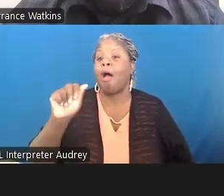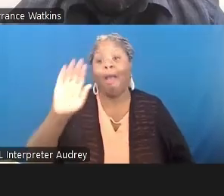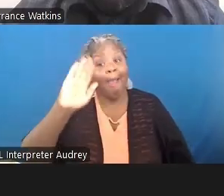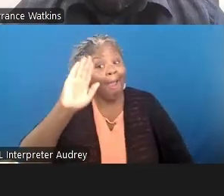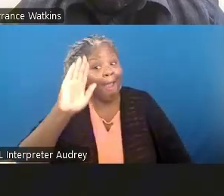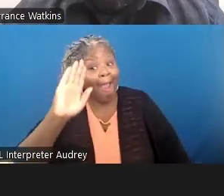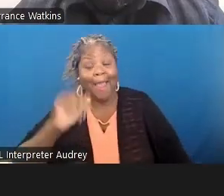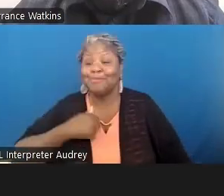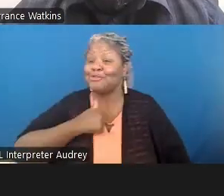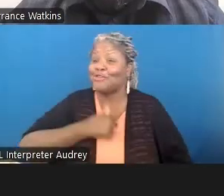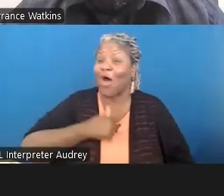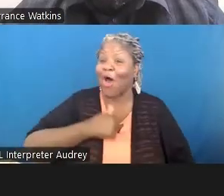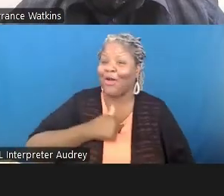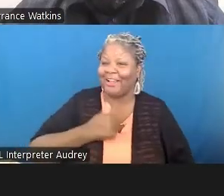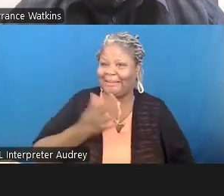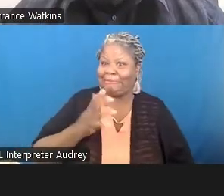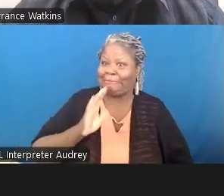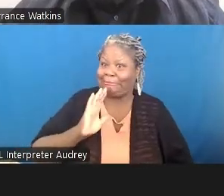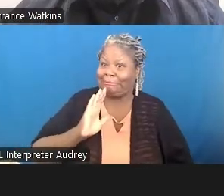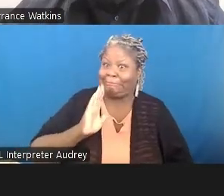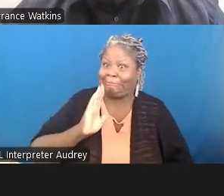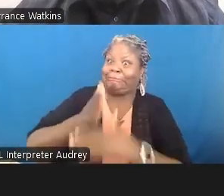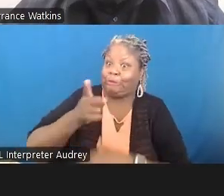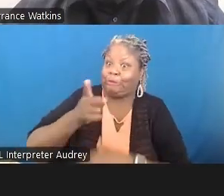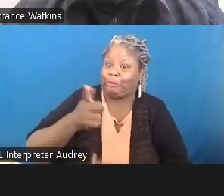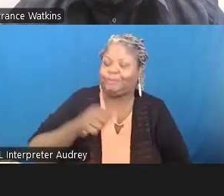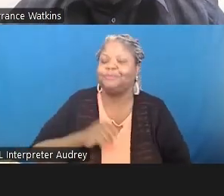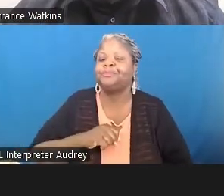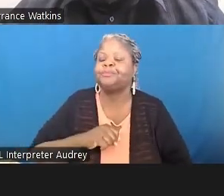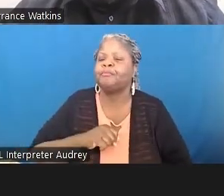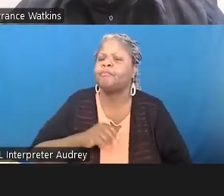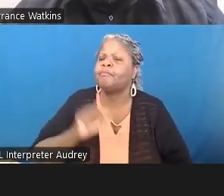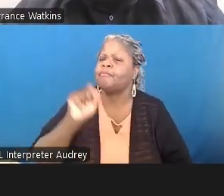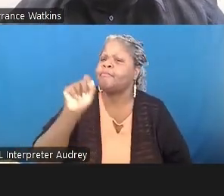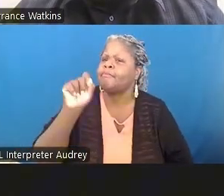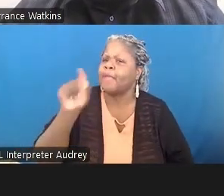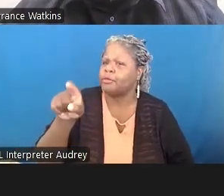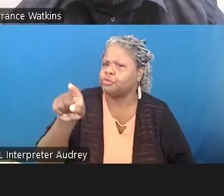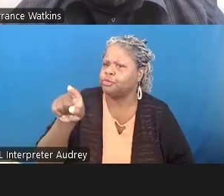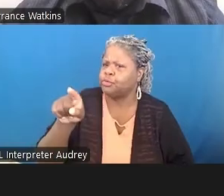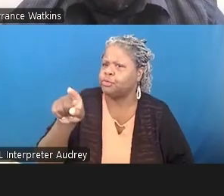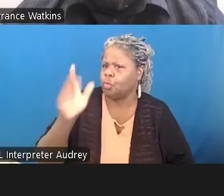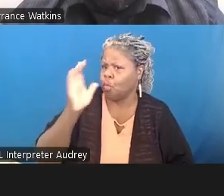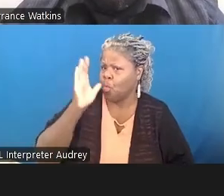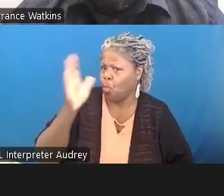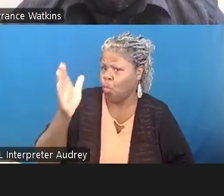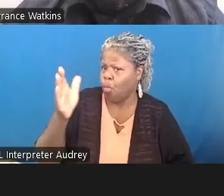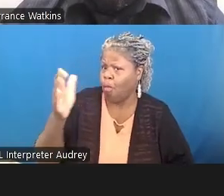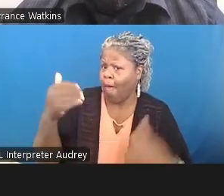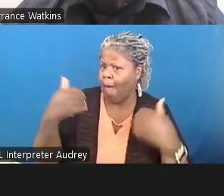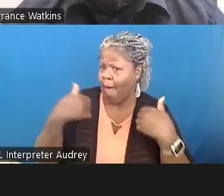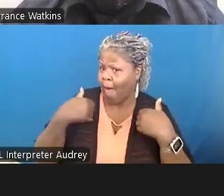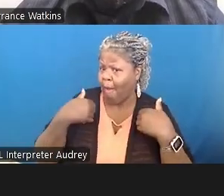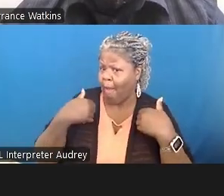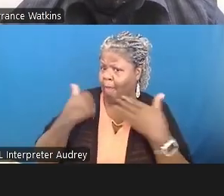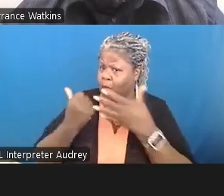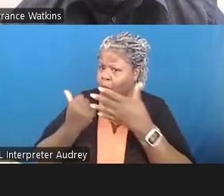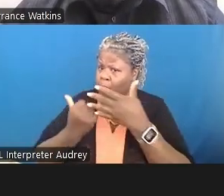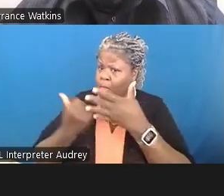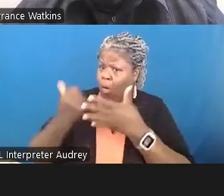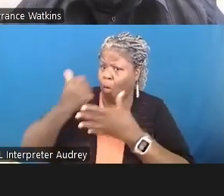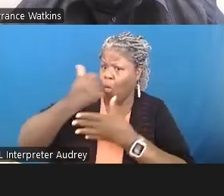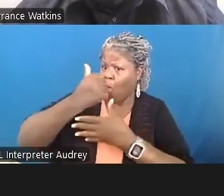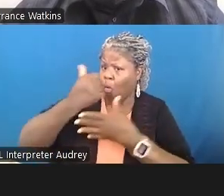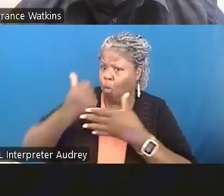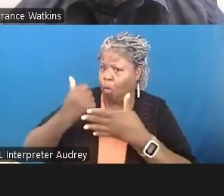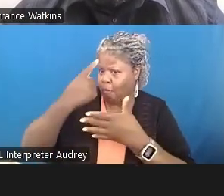sorry about that. I really thought I had it on mute. Anyway, is there going to be priority for